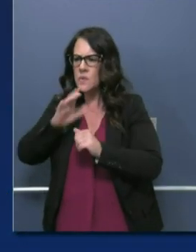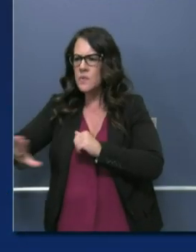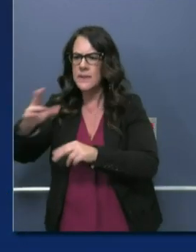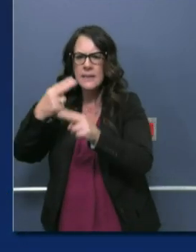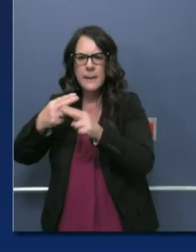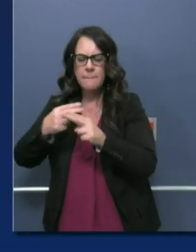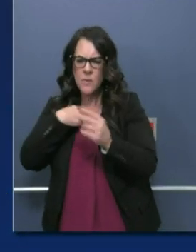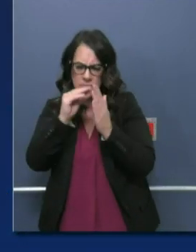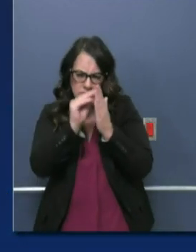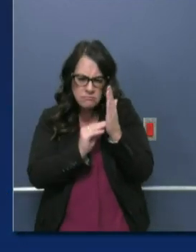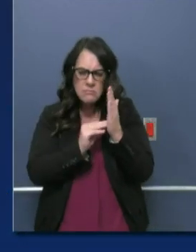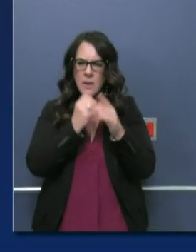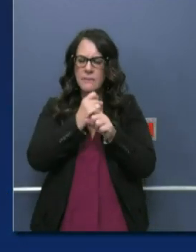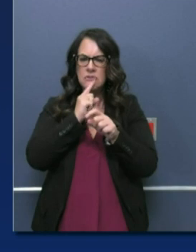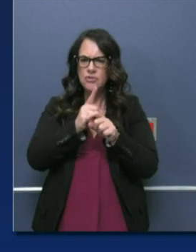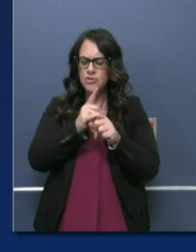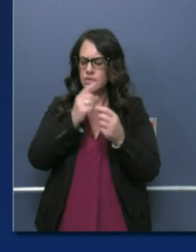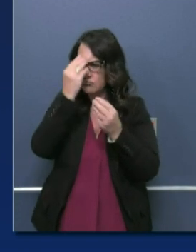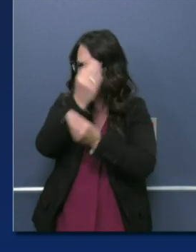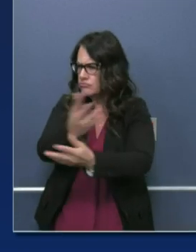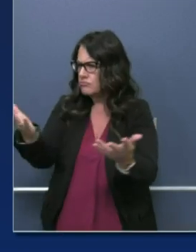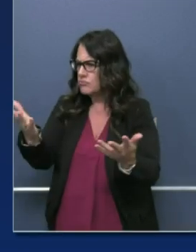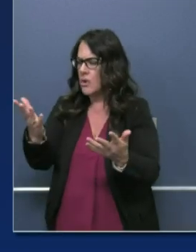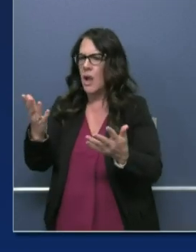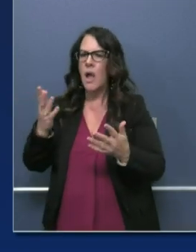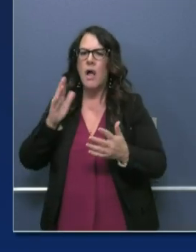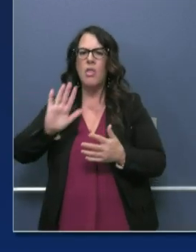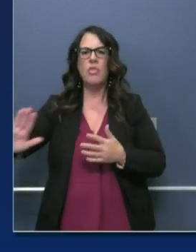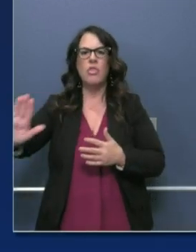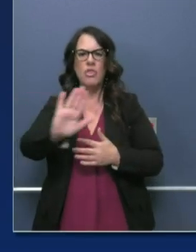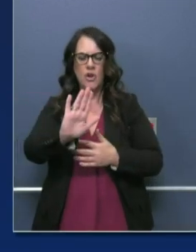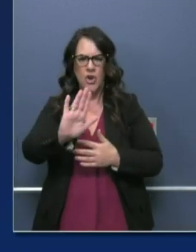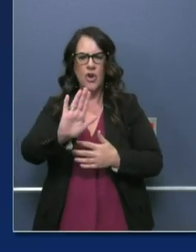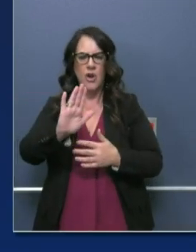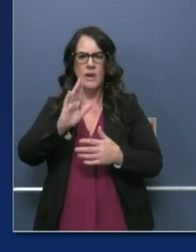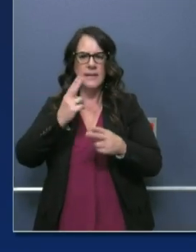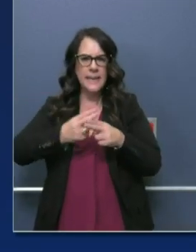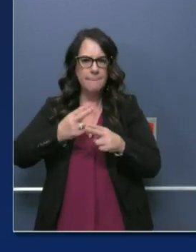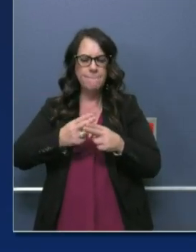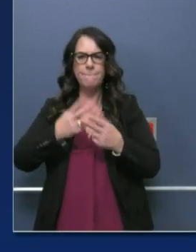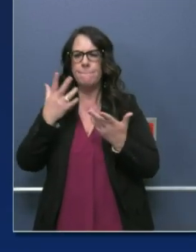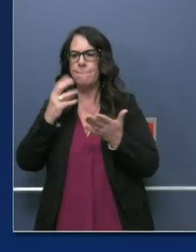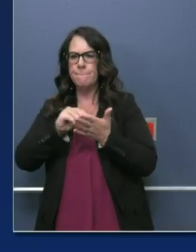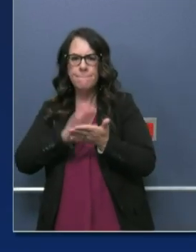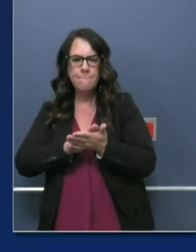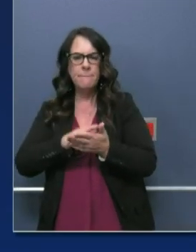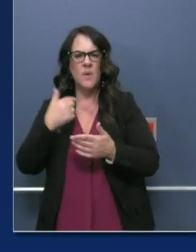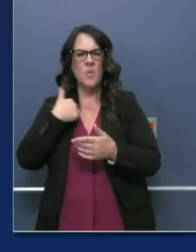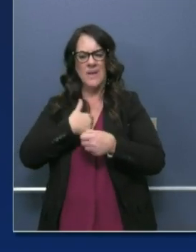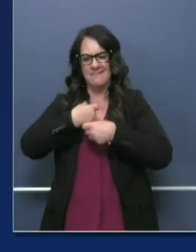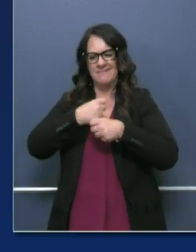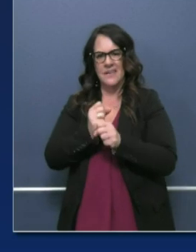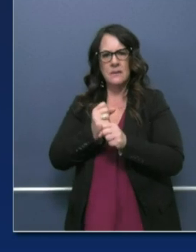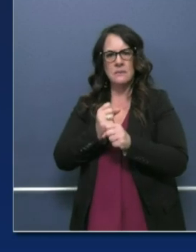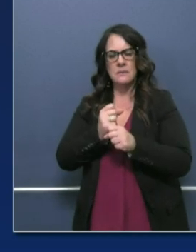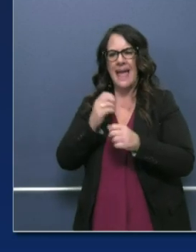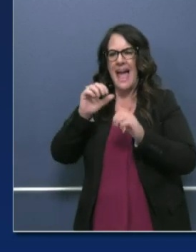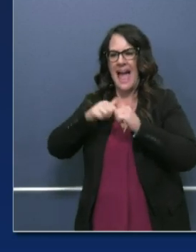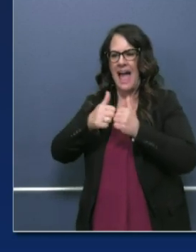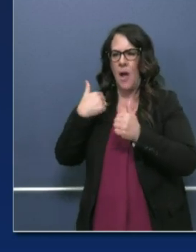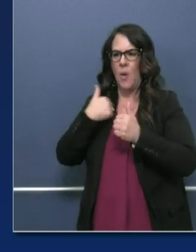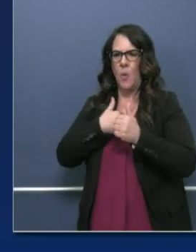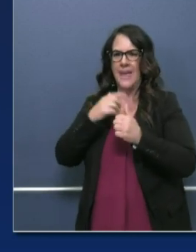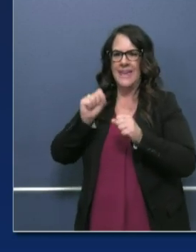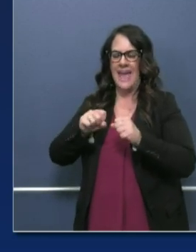individuals very early and then make sure that all of their contacts are also identified. In doing that, we can create a way to minimize the spread